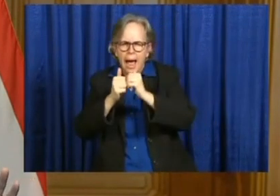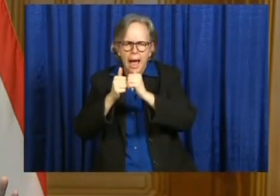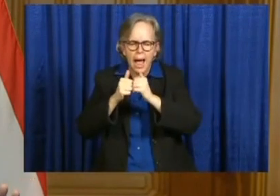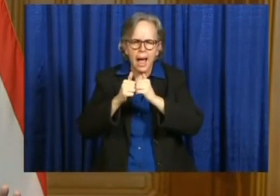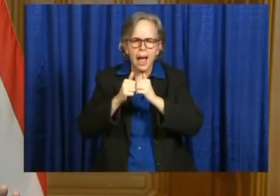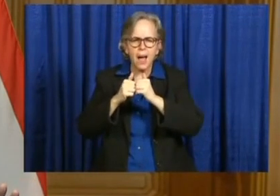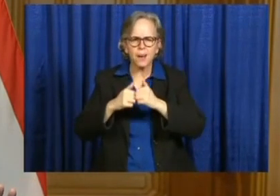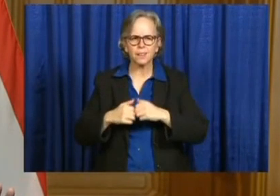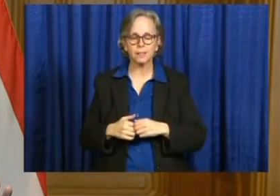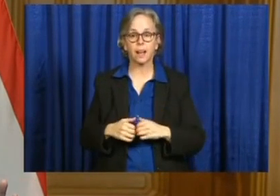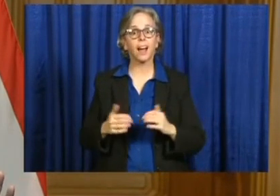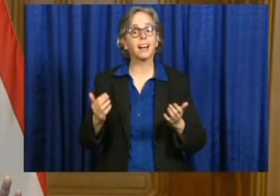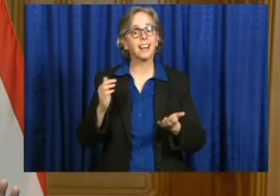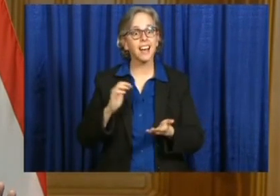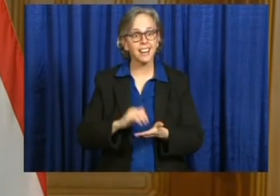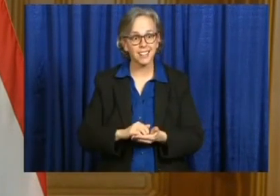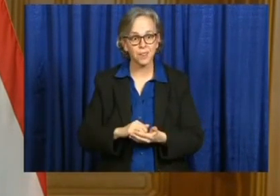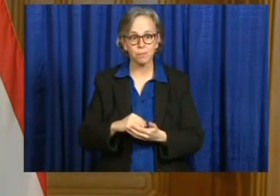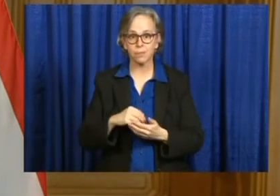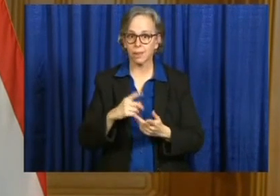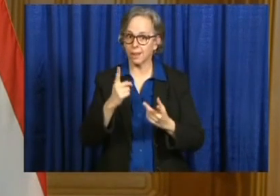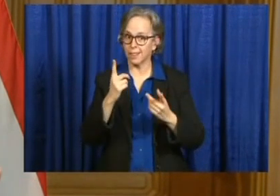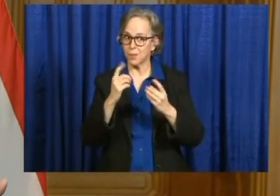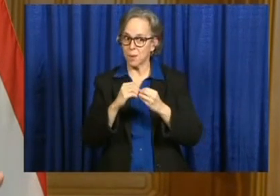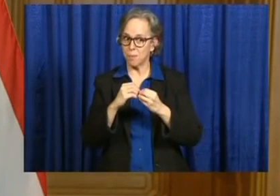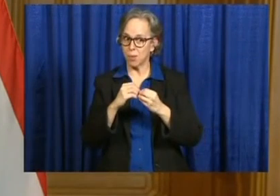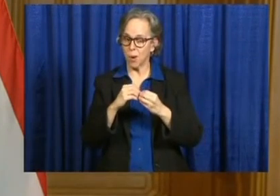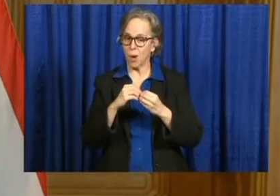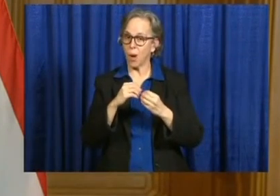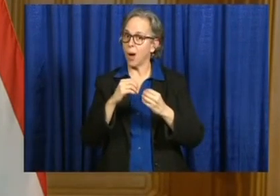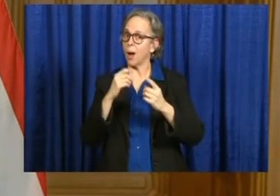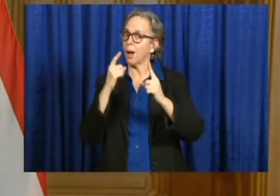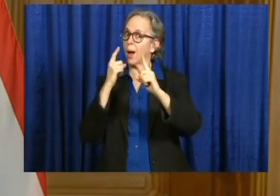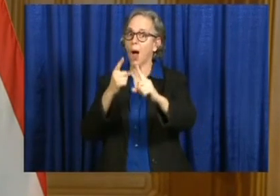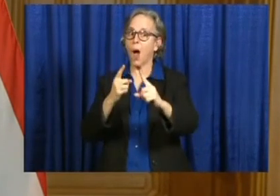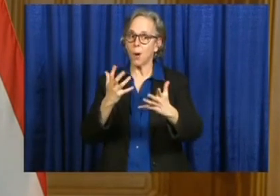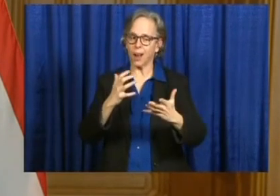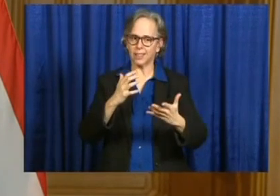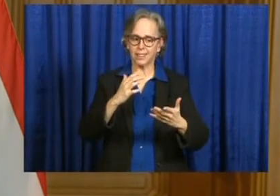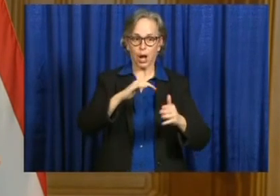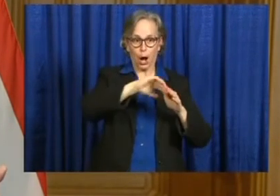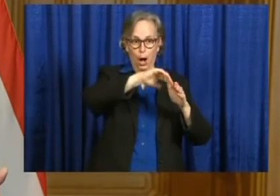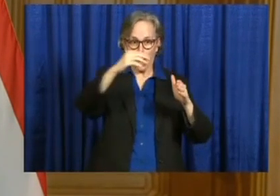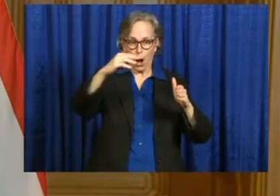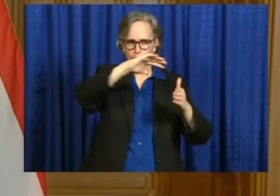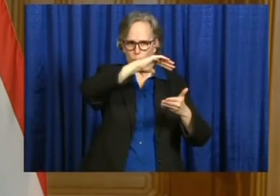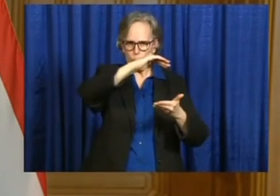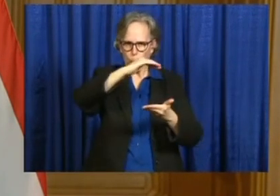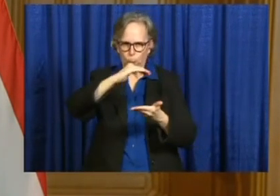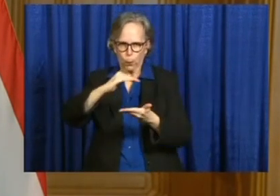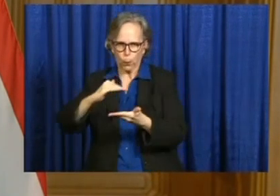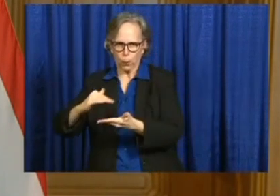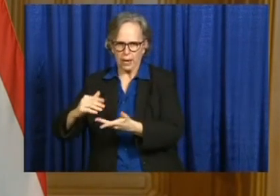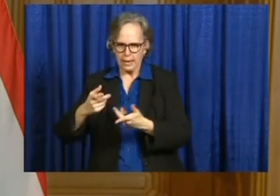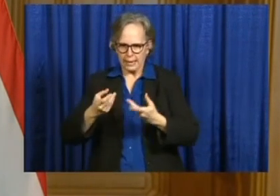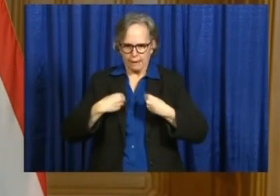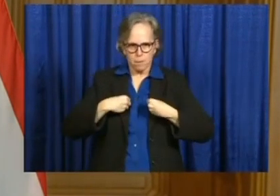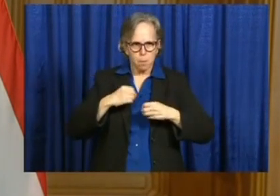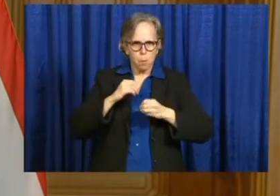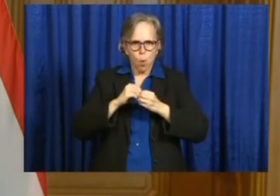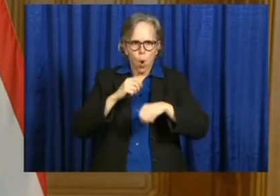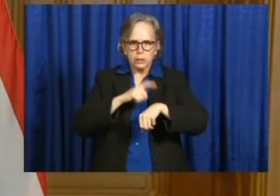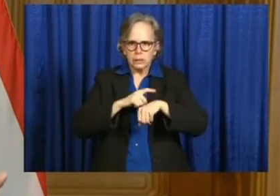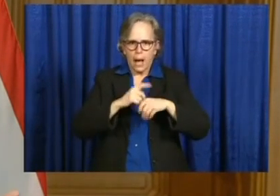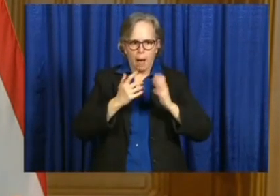down the spread. We got to buy time, not just to build the hospitals up, not just to get enough rooms in place, not just to get